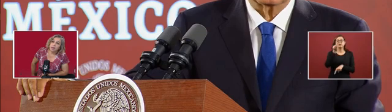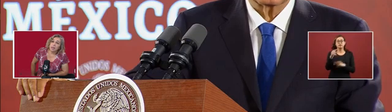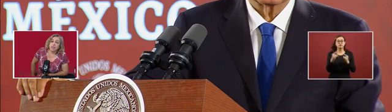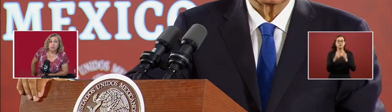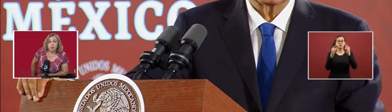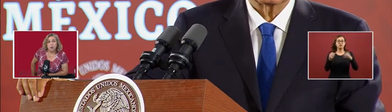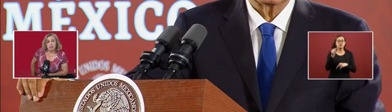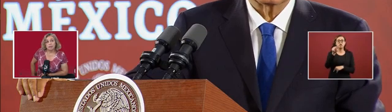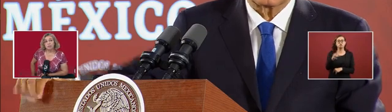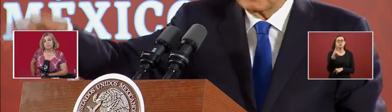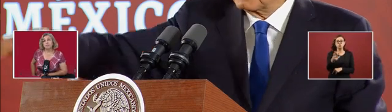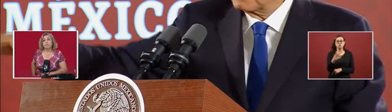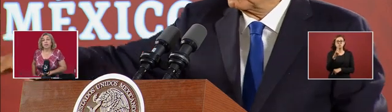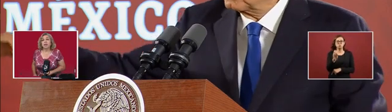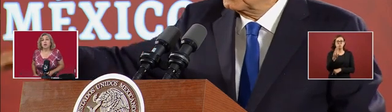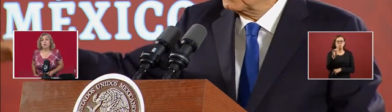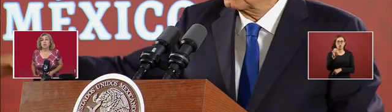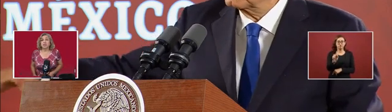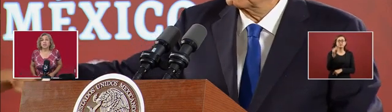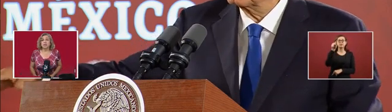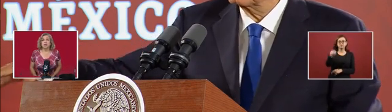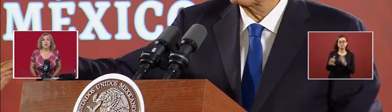need to approve this,